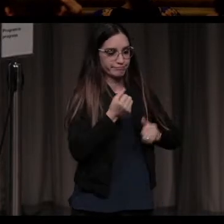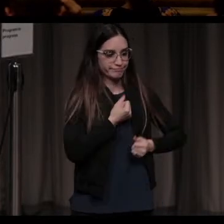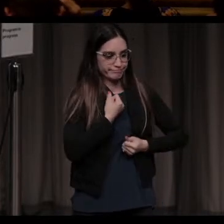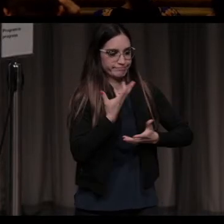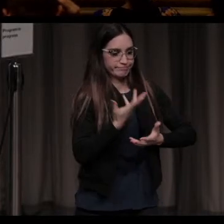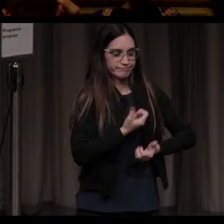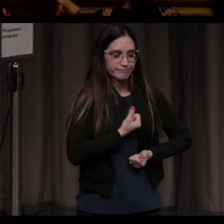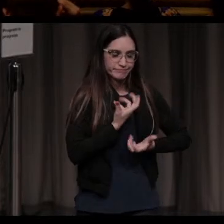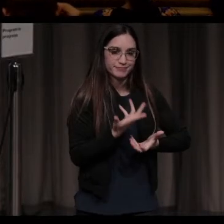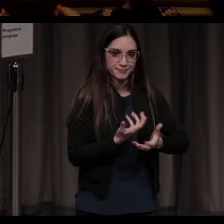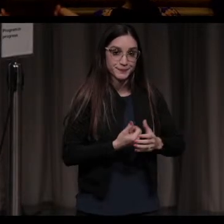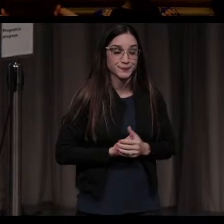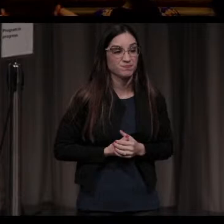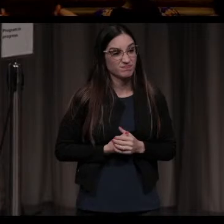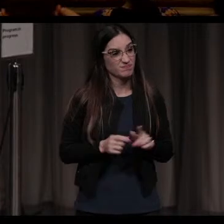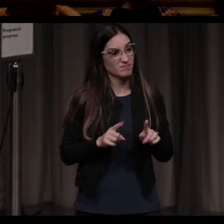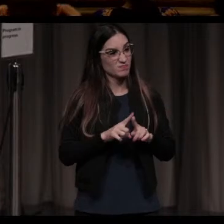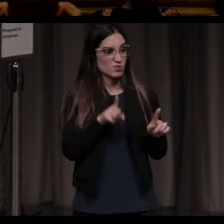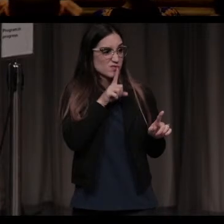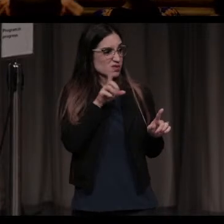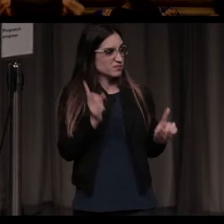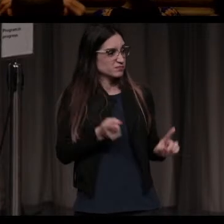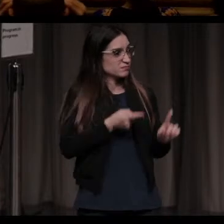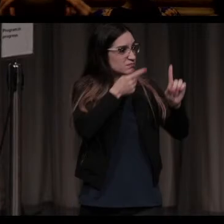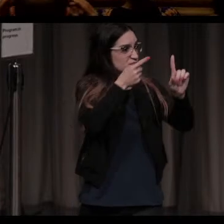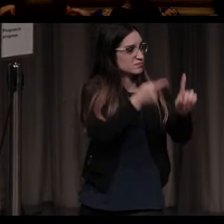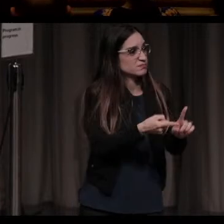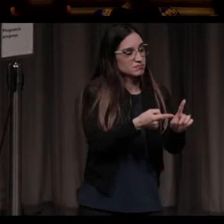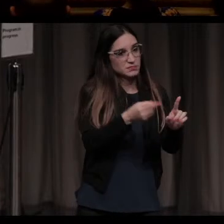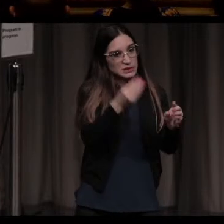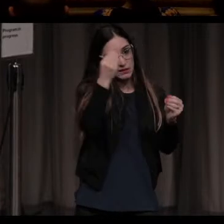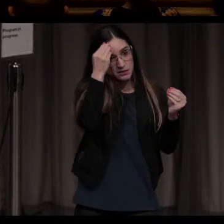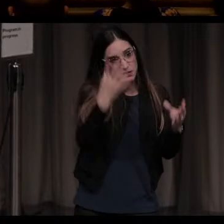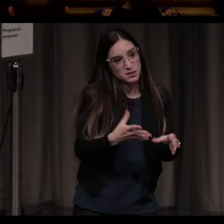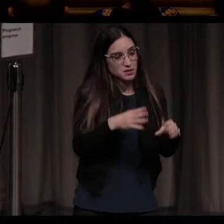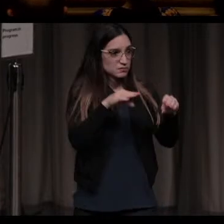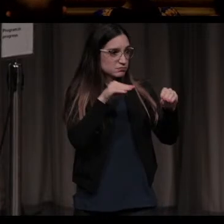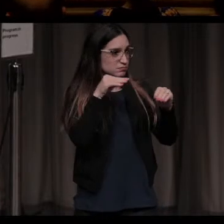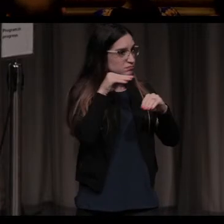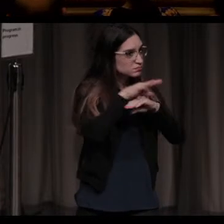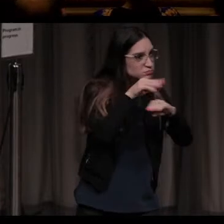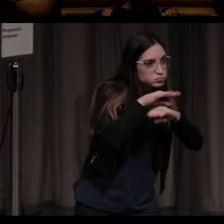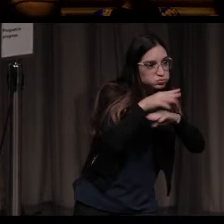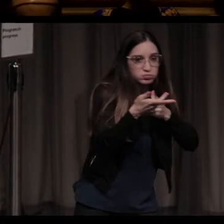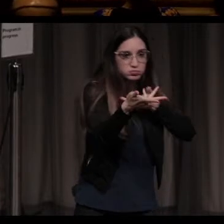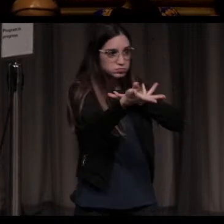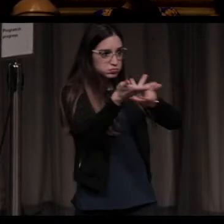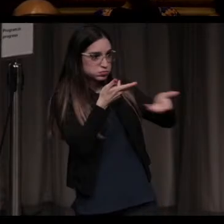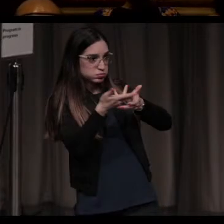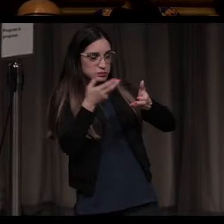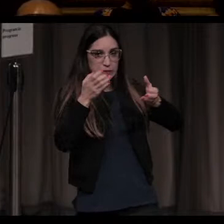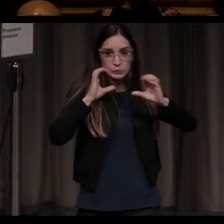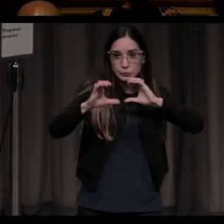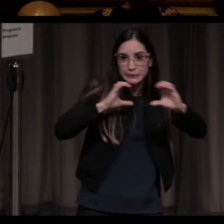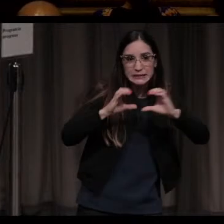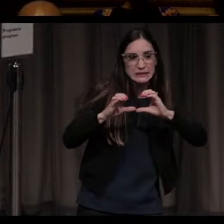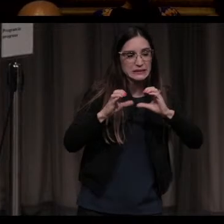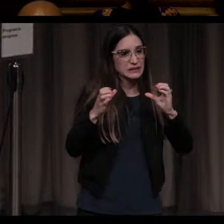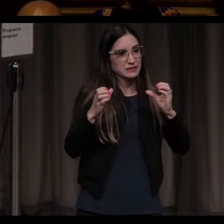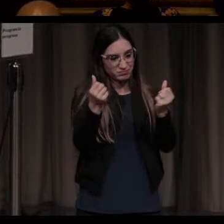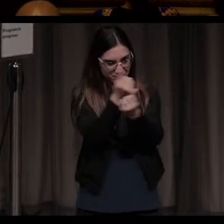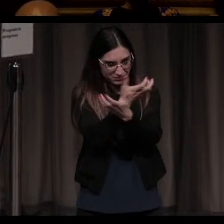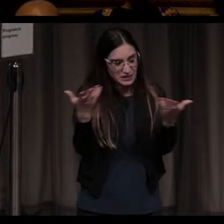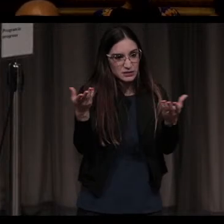is really making sure there's literacy and communication and accessibility with these groups that have been marginalized, especially